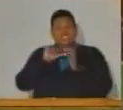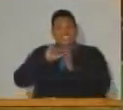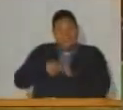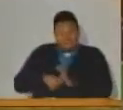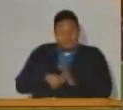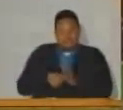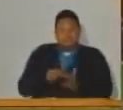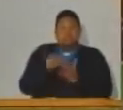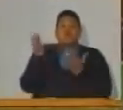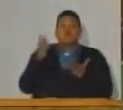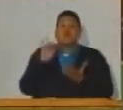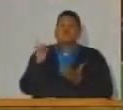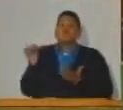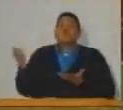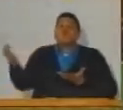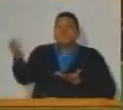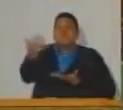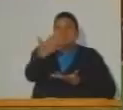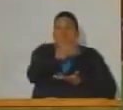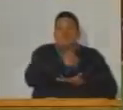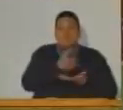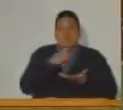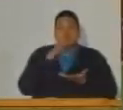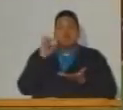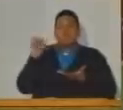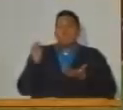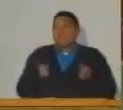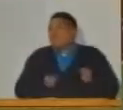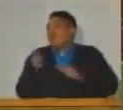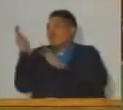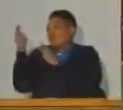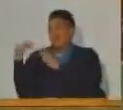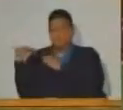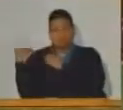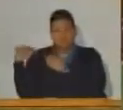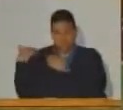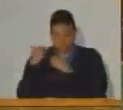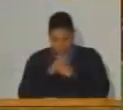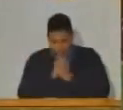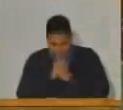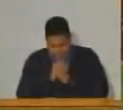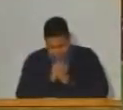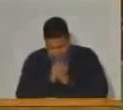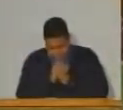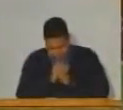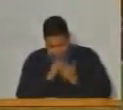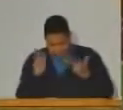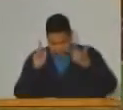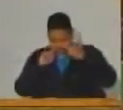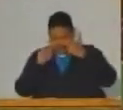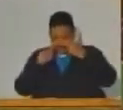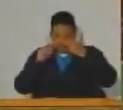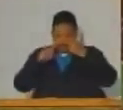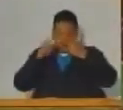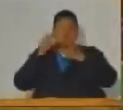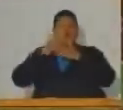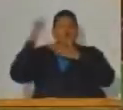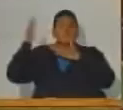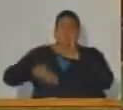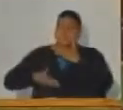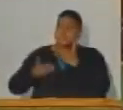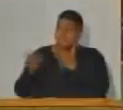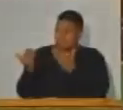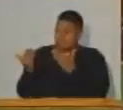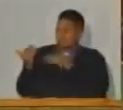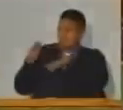on its waste collection and waste disposal responsibilities. Three, the completion of